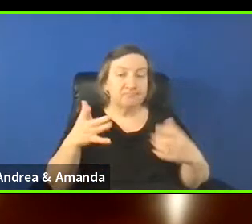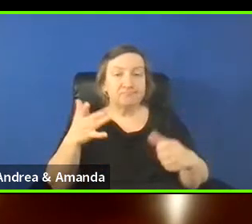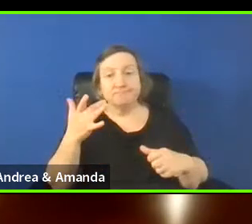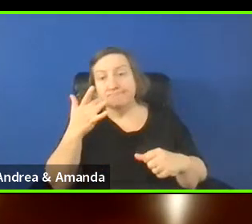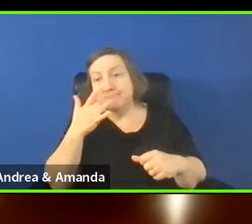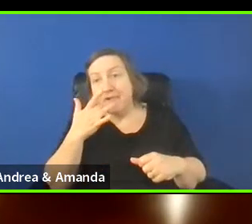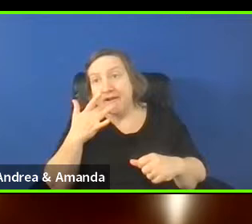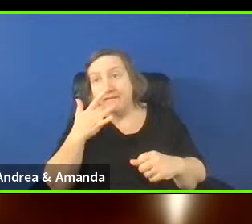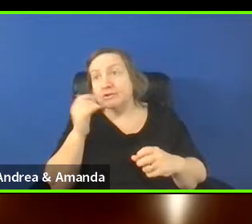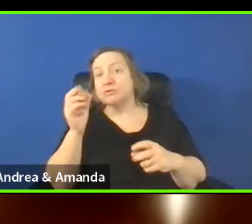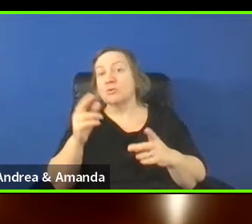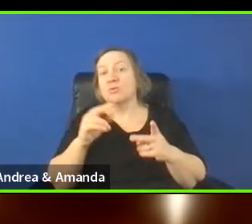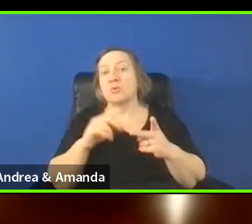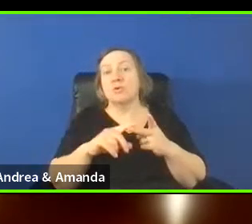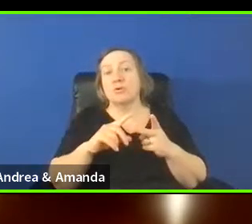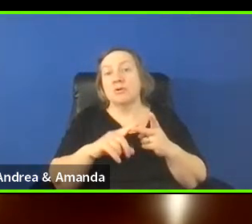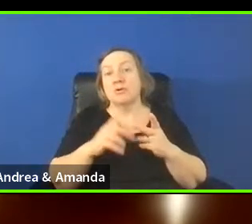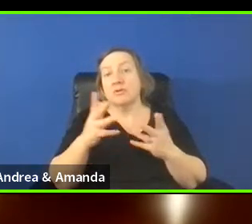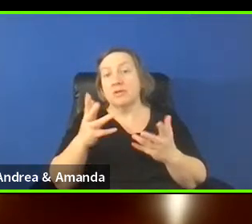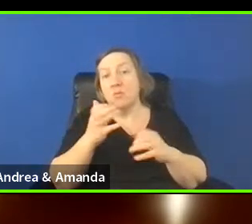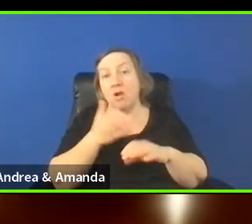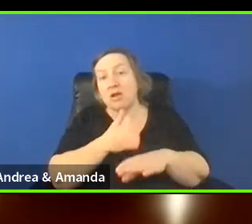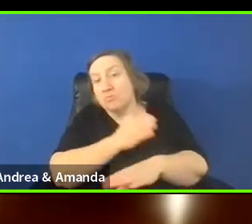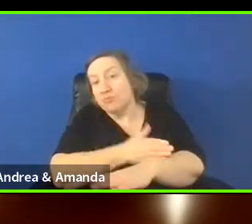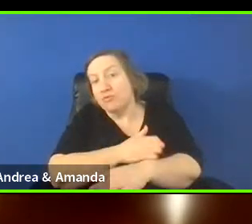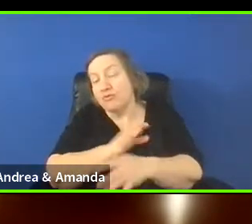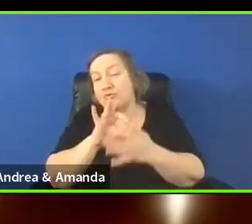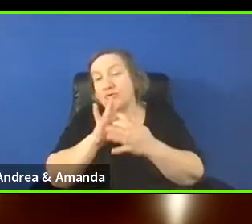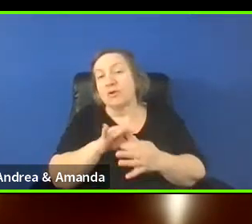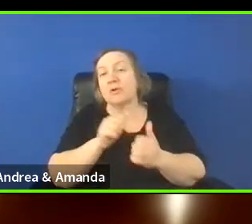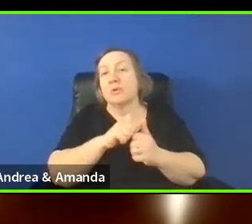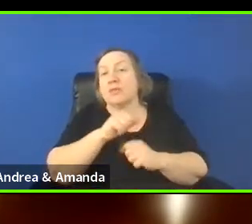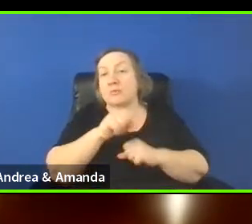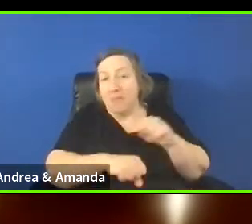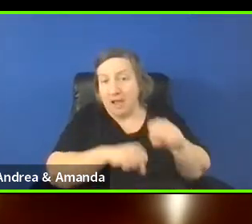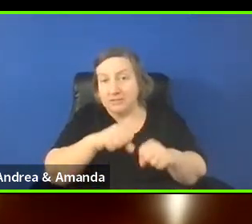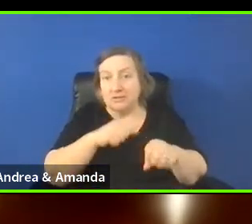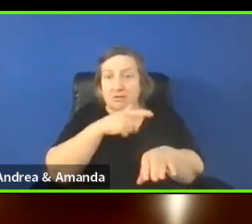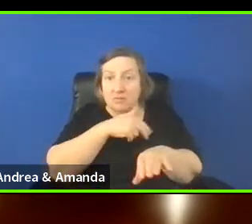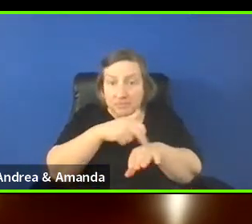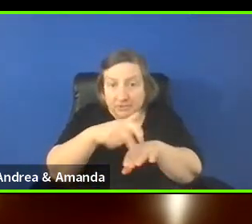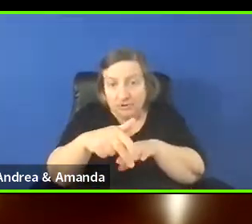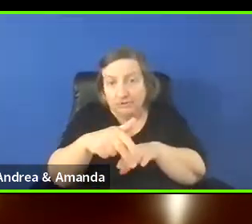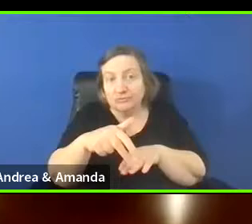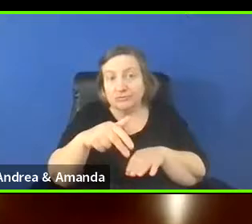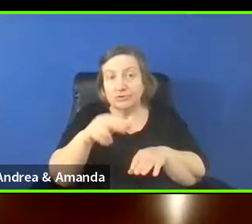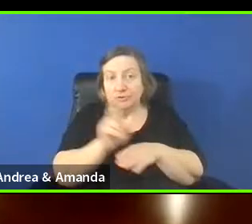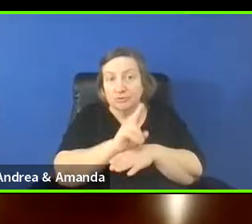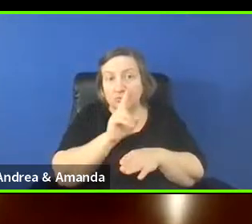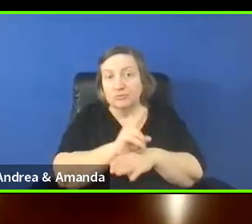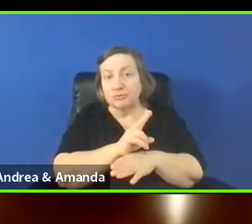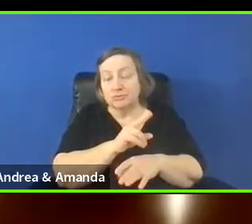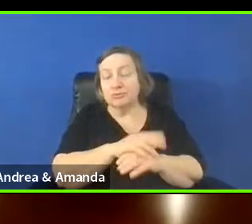preference or wanting improvements related to bicycle and pedestrian use